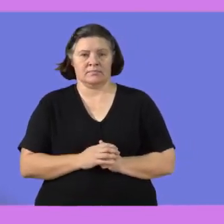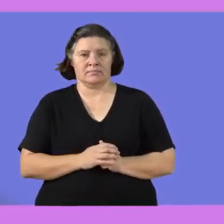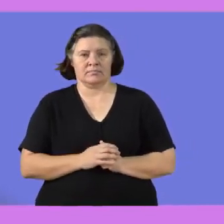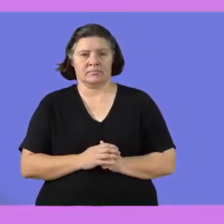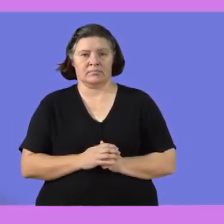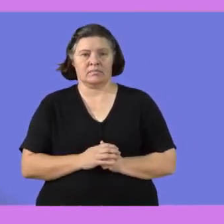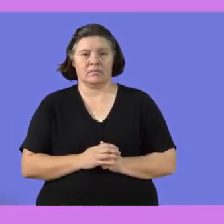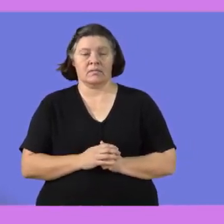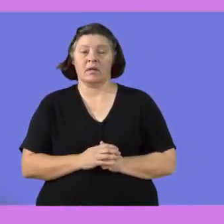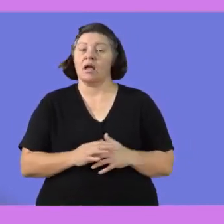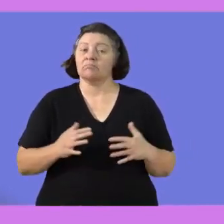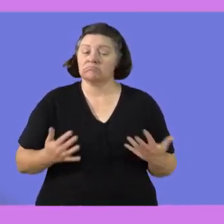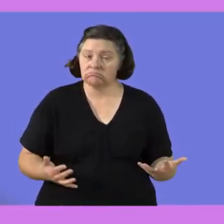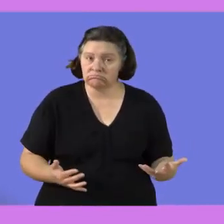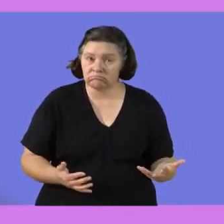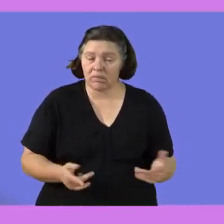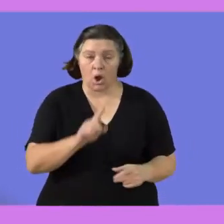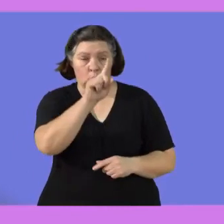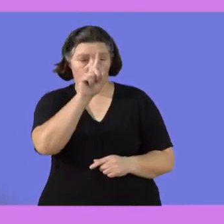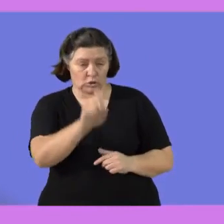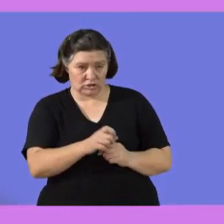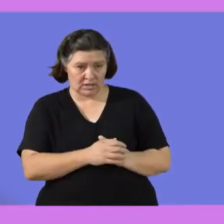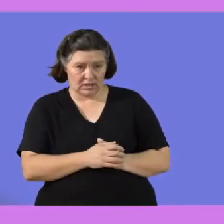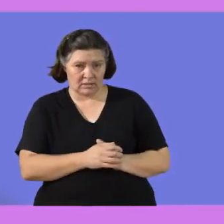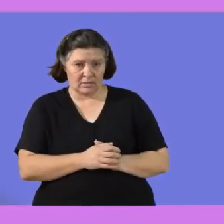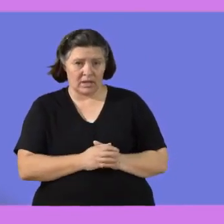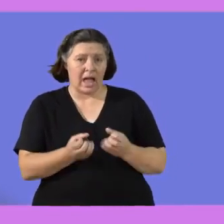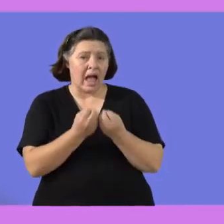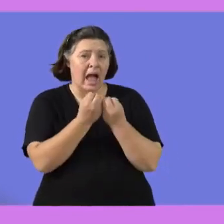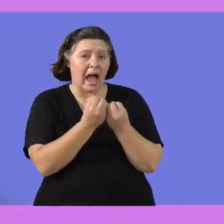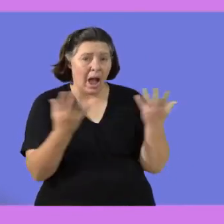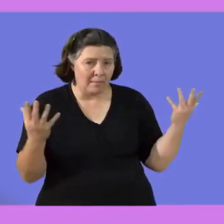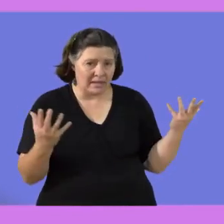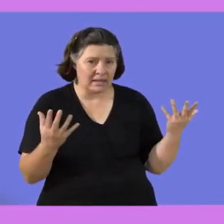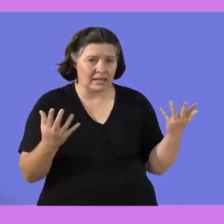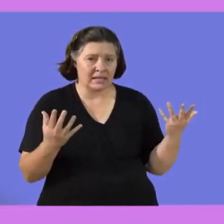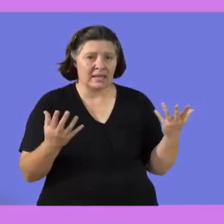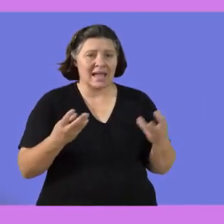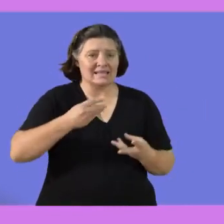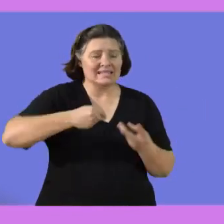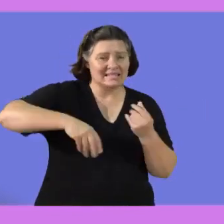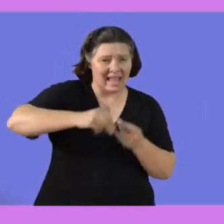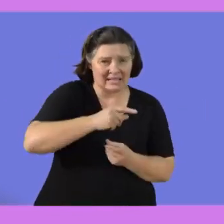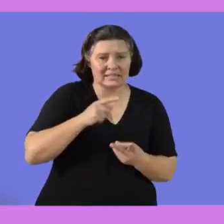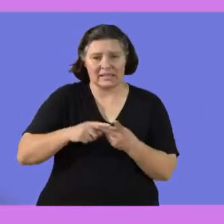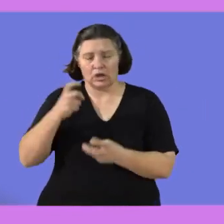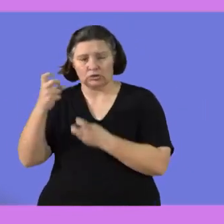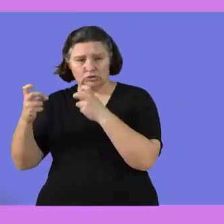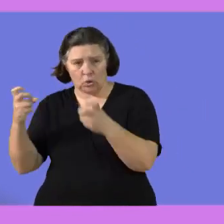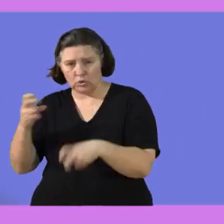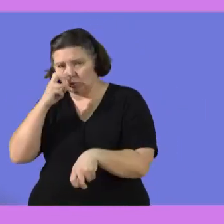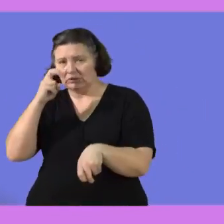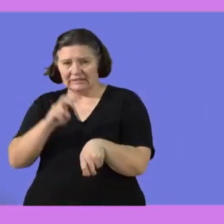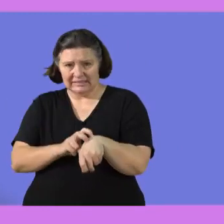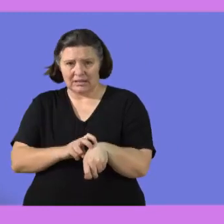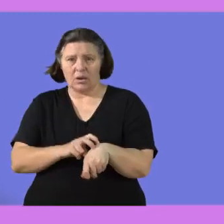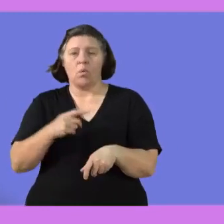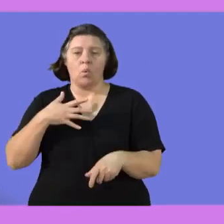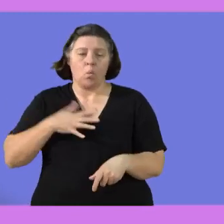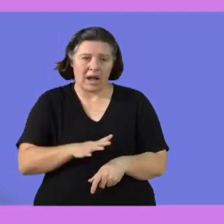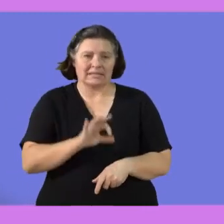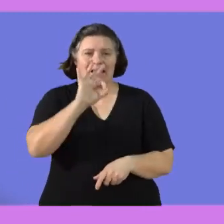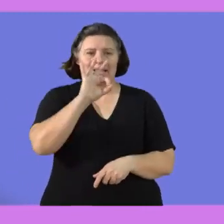1:2:3. So now the question is, how many wheelbarrows of sand and stones are